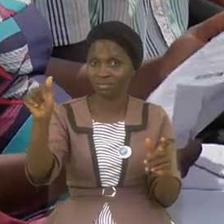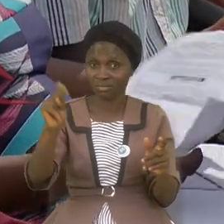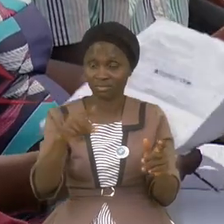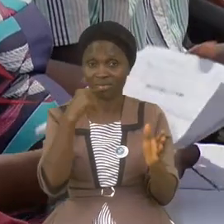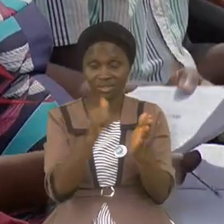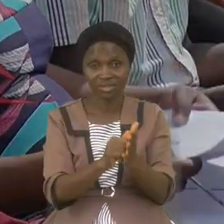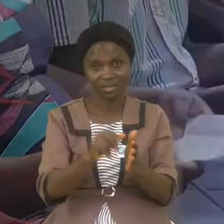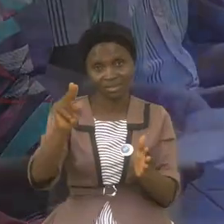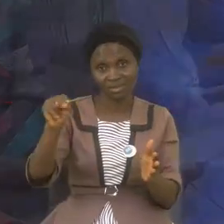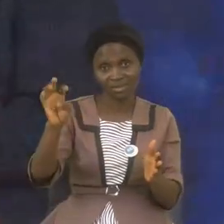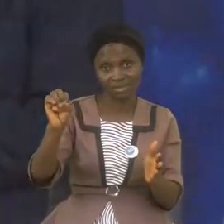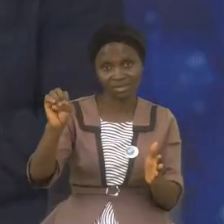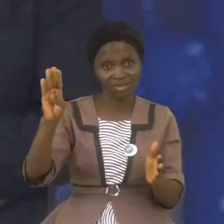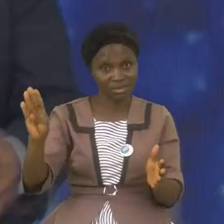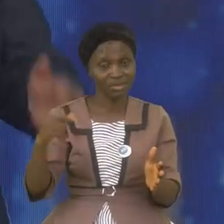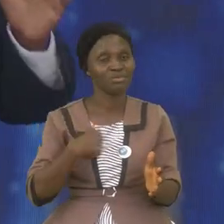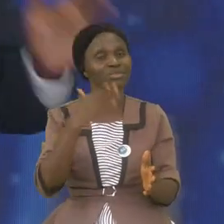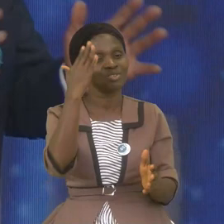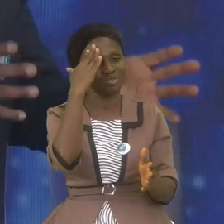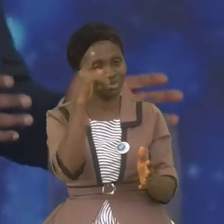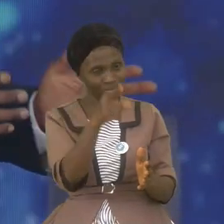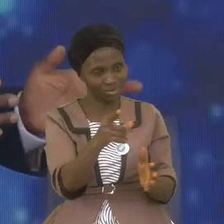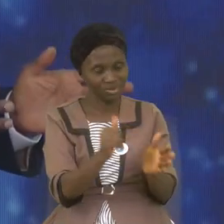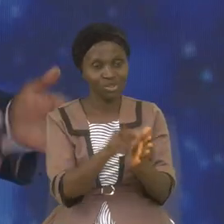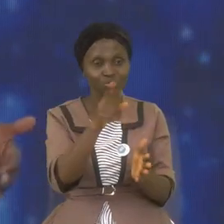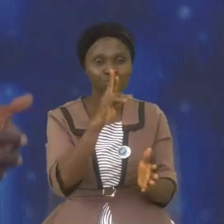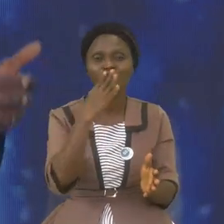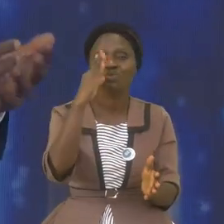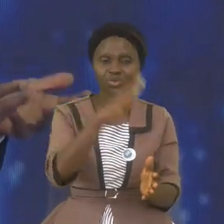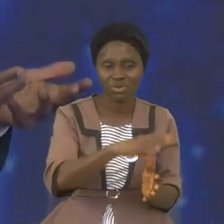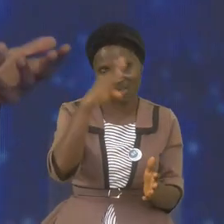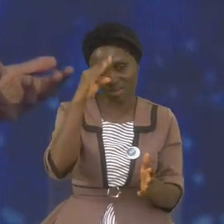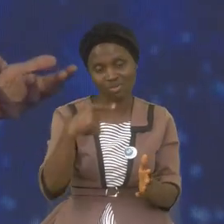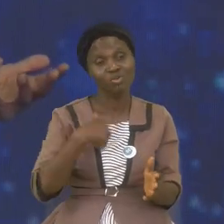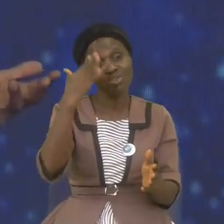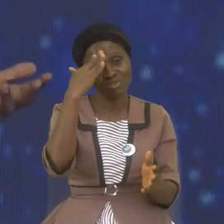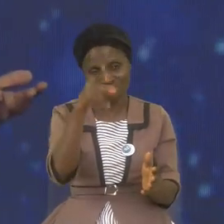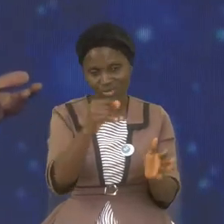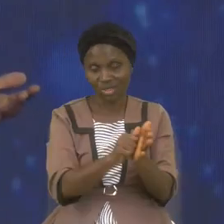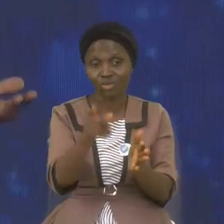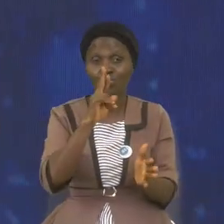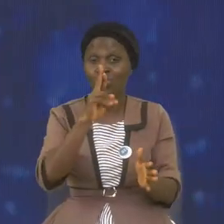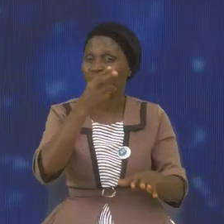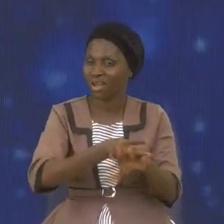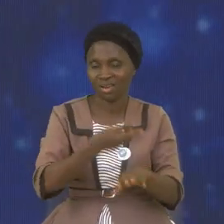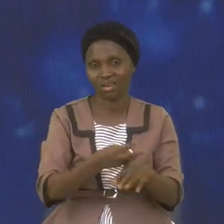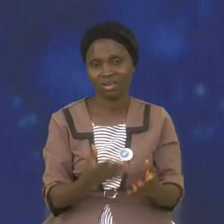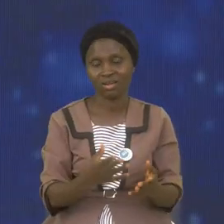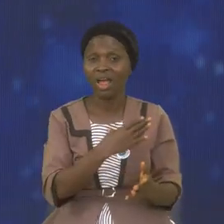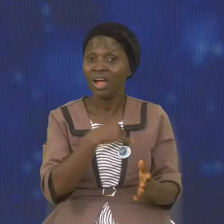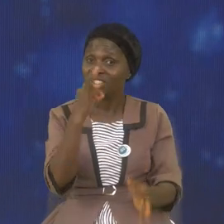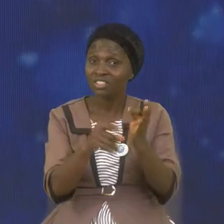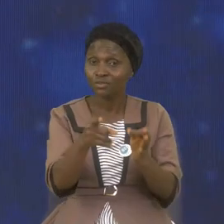harsh. You're cruel. You're wicked. And if you're going to have a